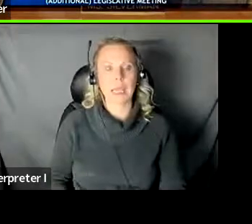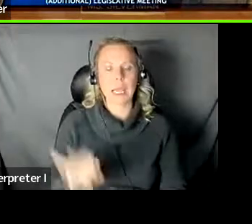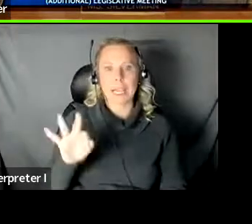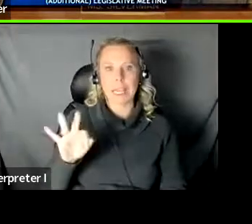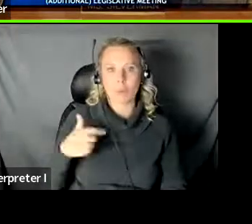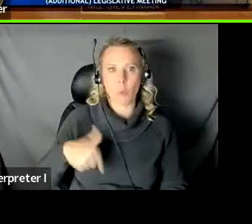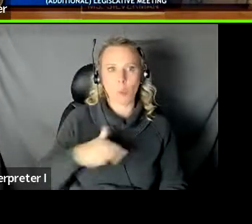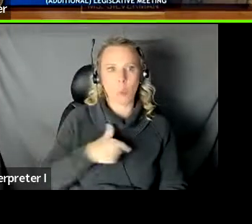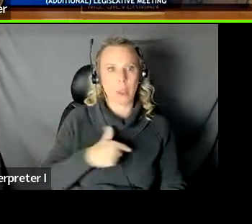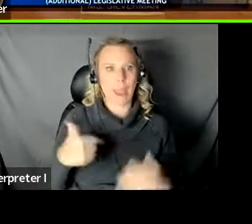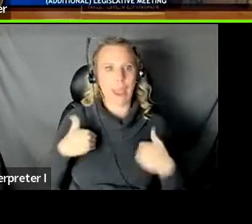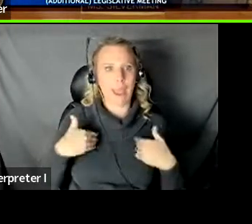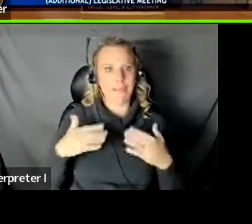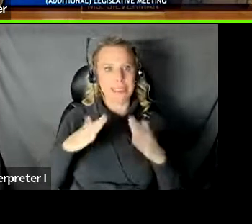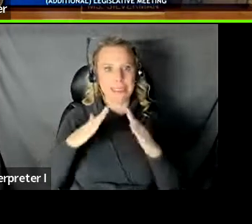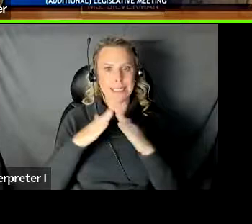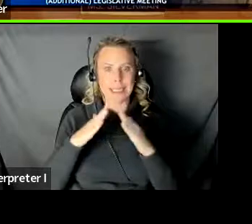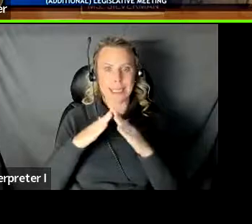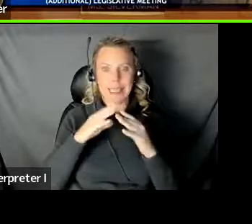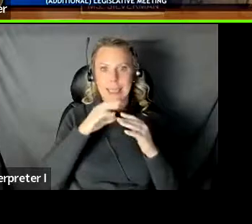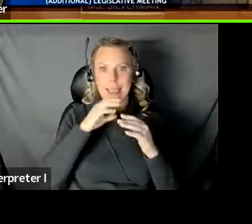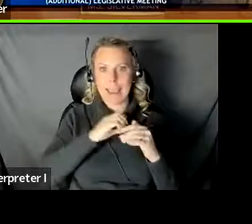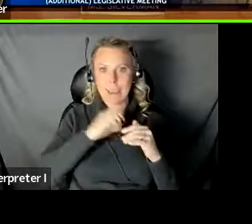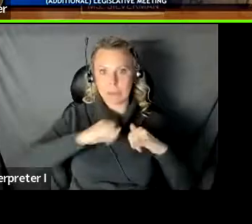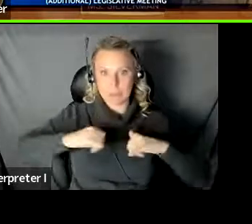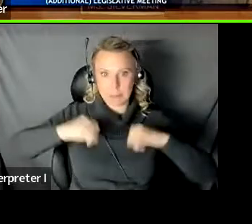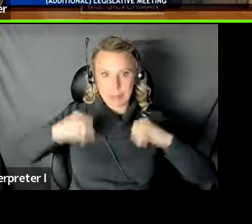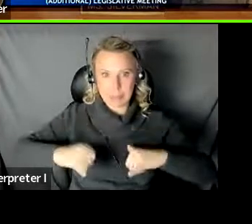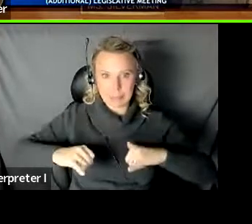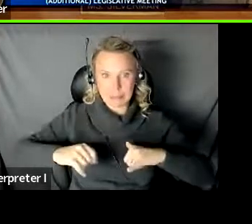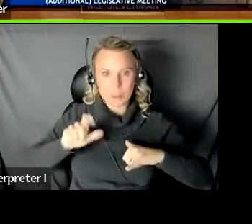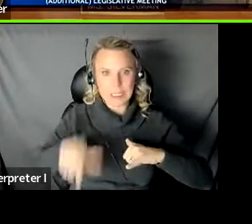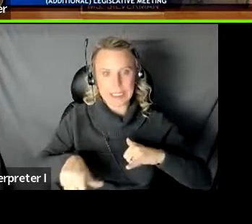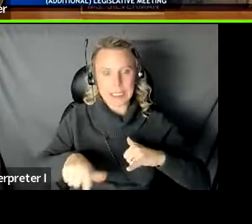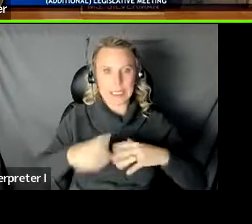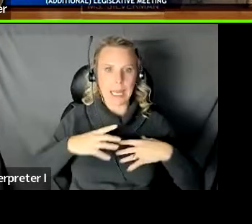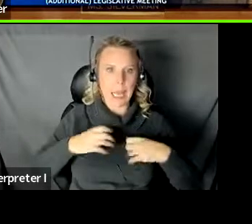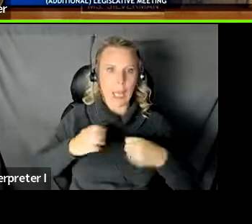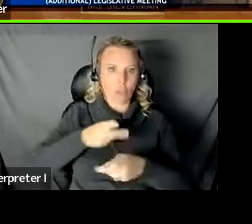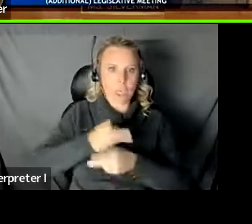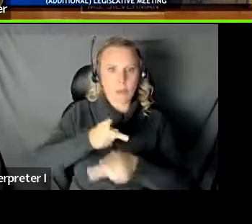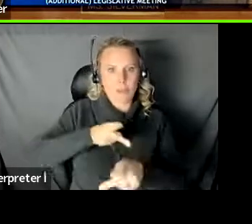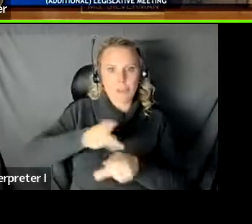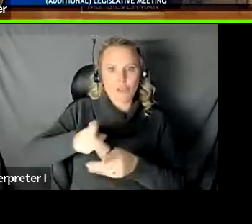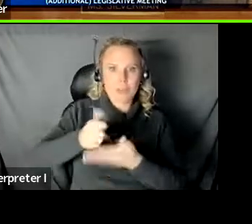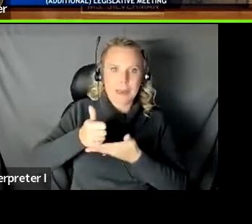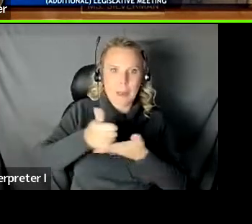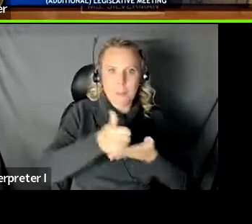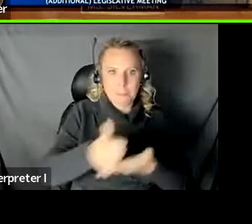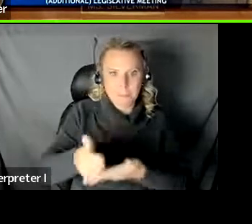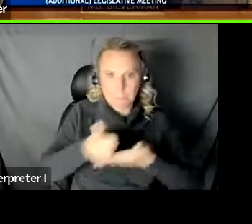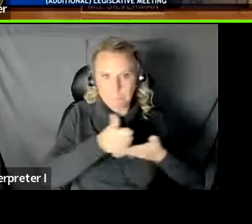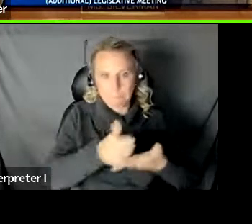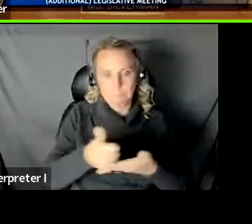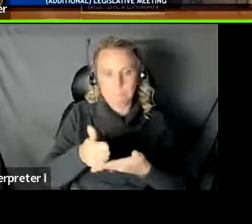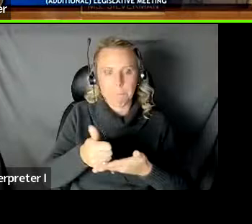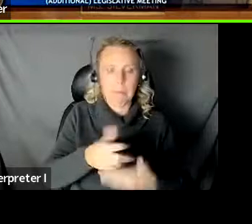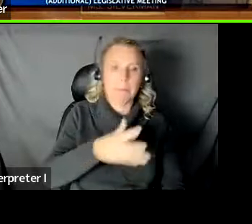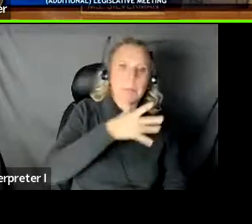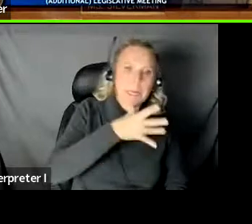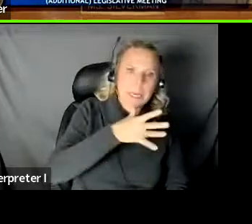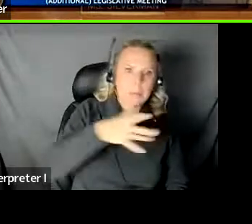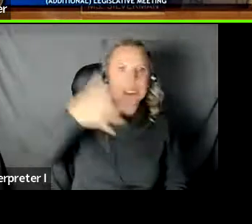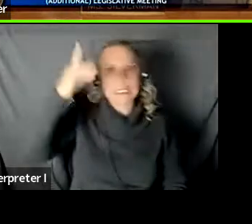have a city that ages in place, we need to have healthcare professionals who can help our moms